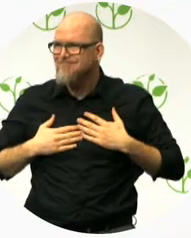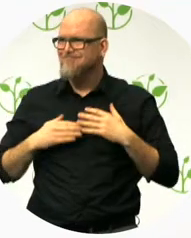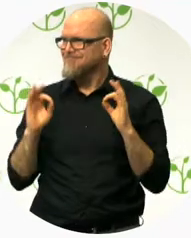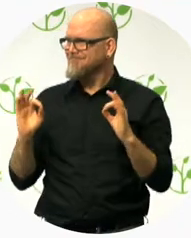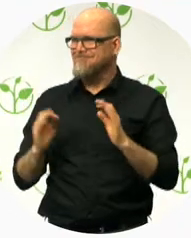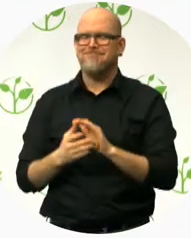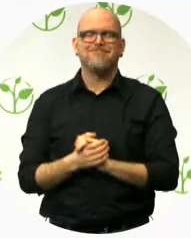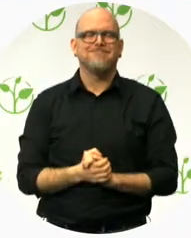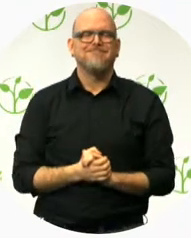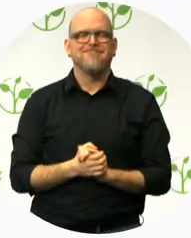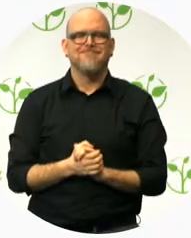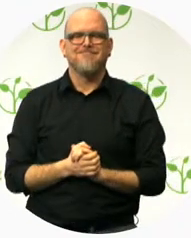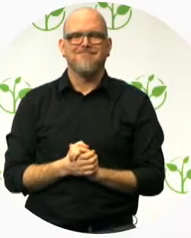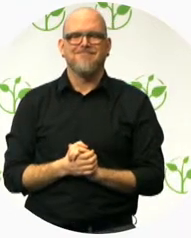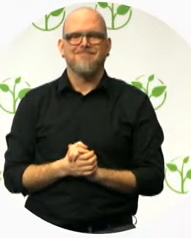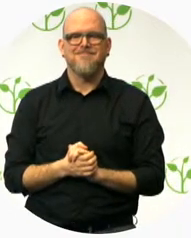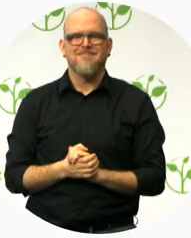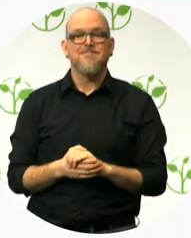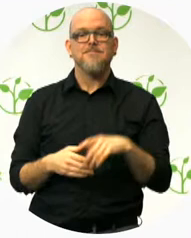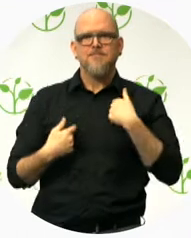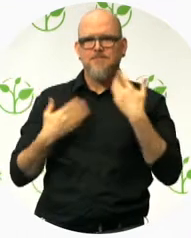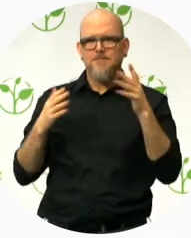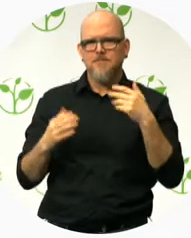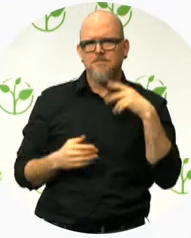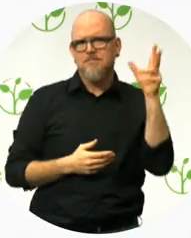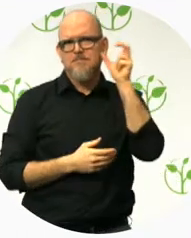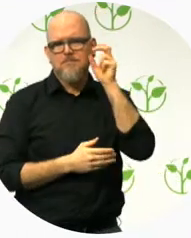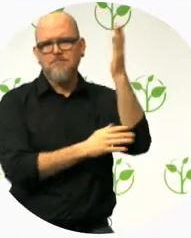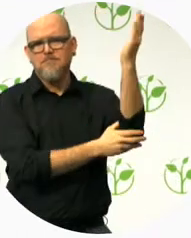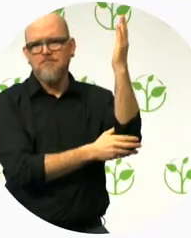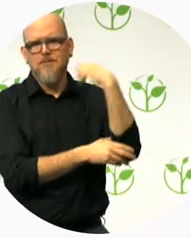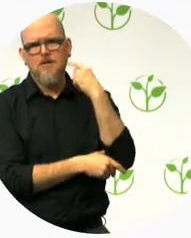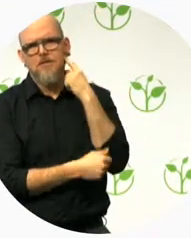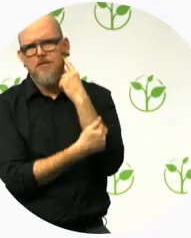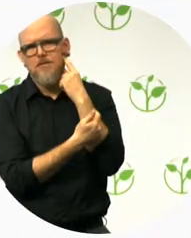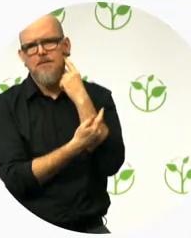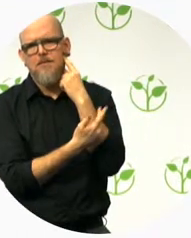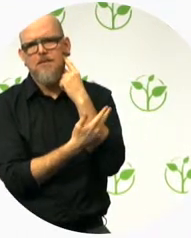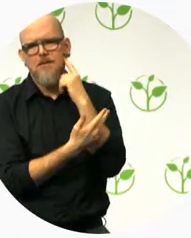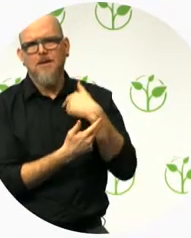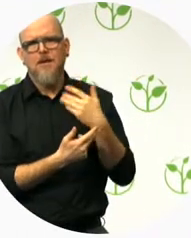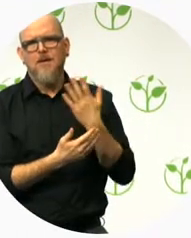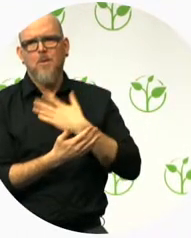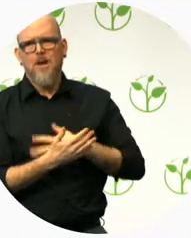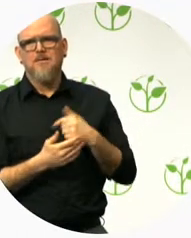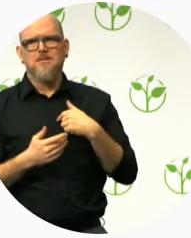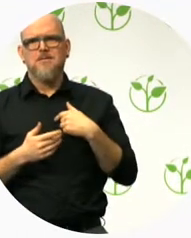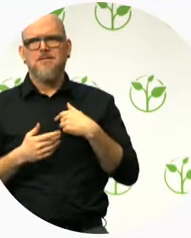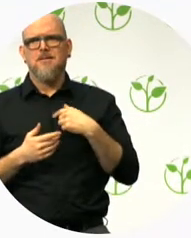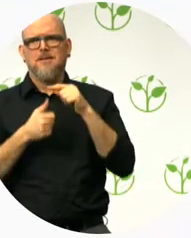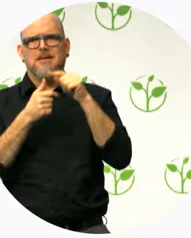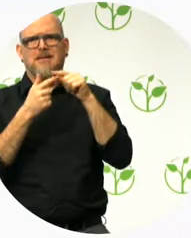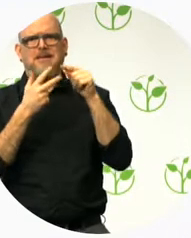Indeed, I was listening to you, so I would like to say something before three points I would like to share with